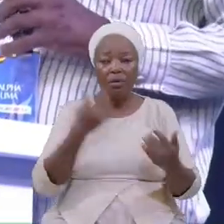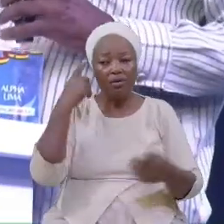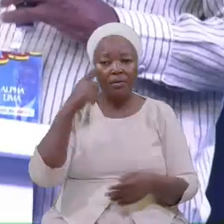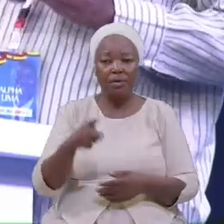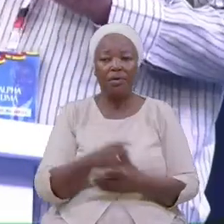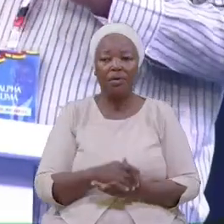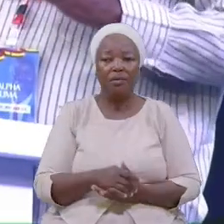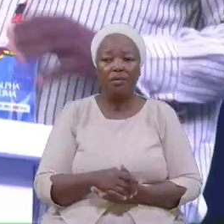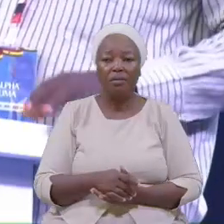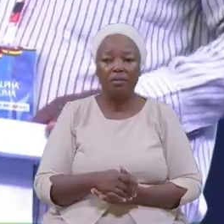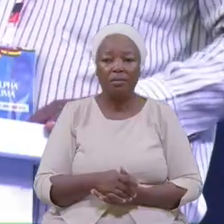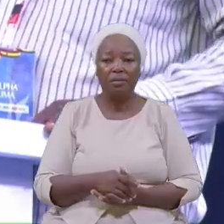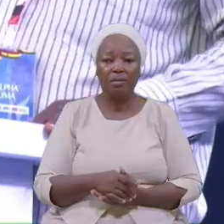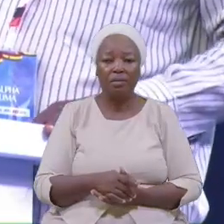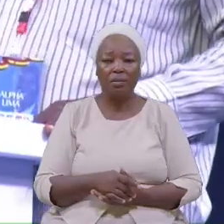Counselors.